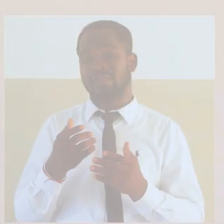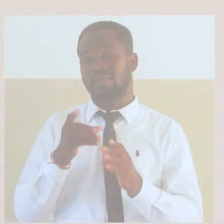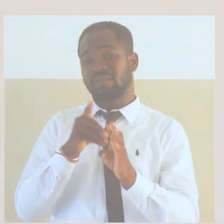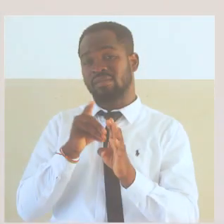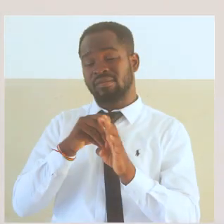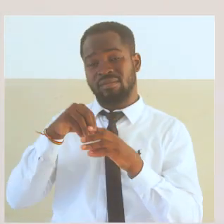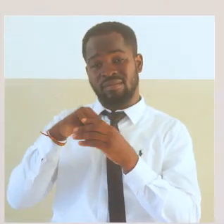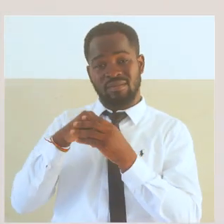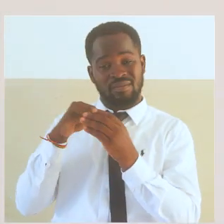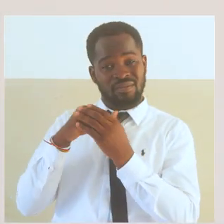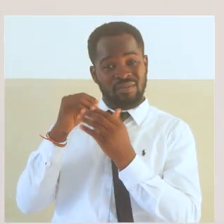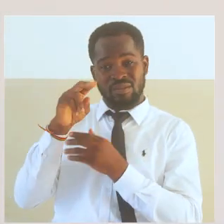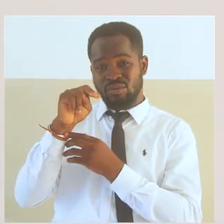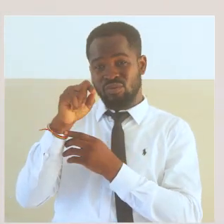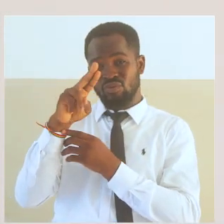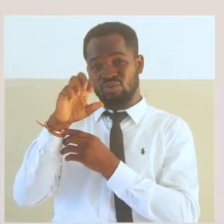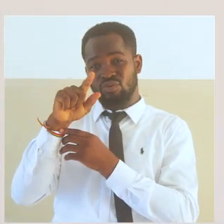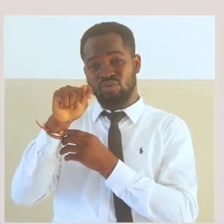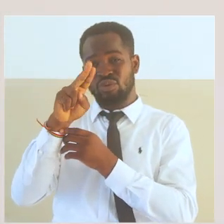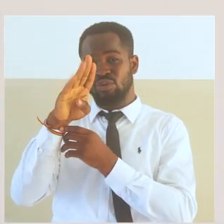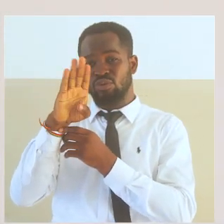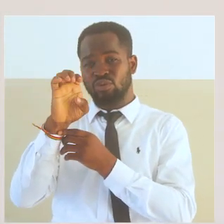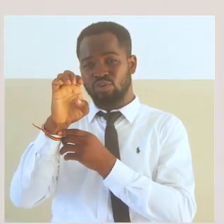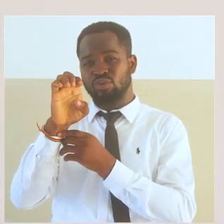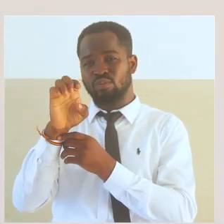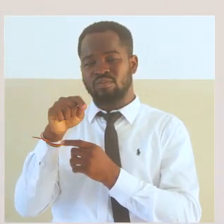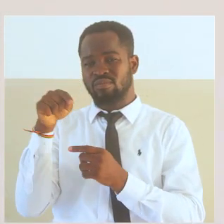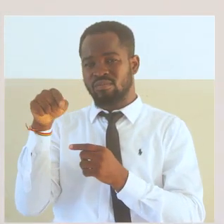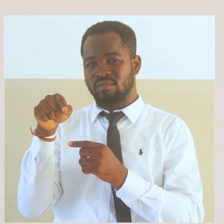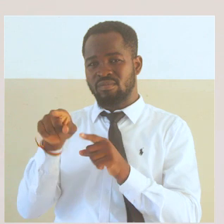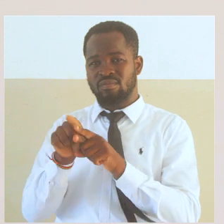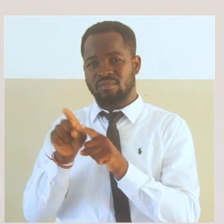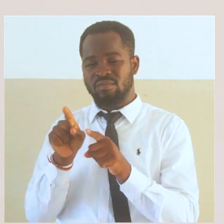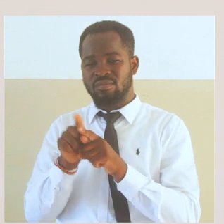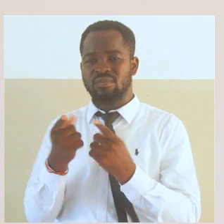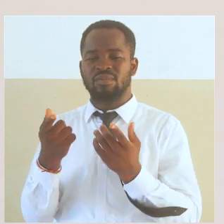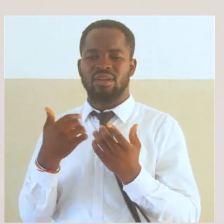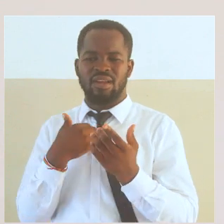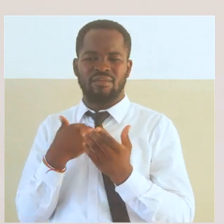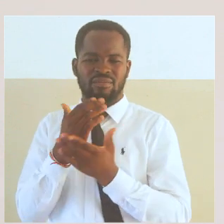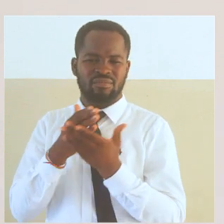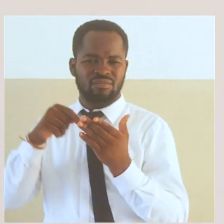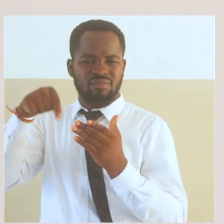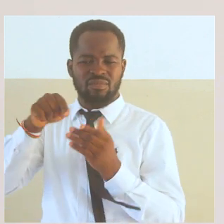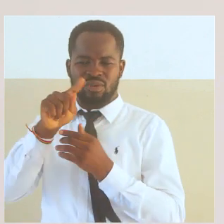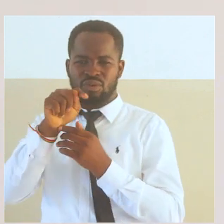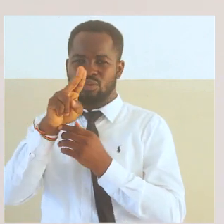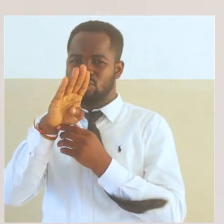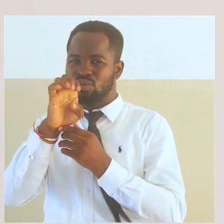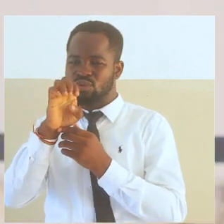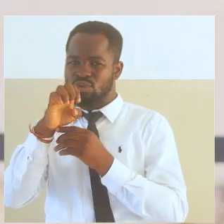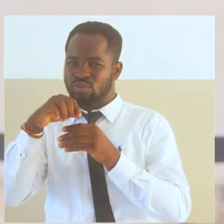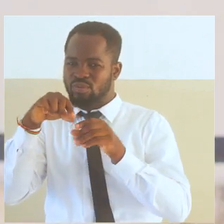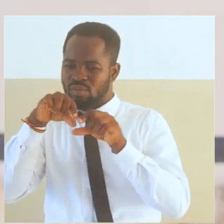Spina bifida is the defect in the neural tube. The neural tube is in the beginning of